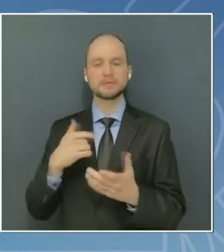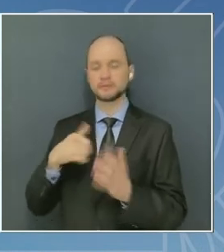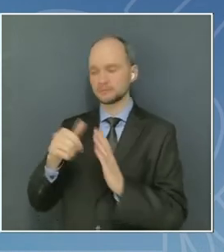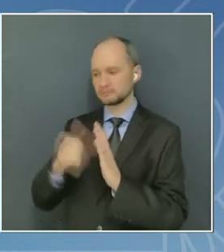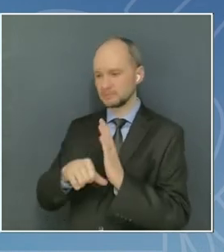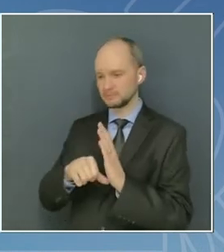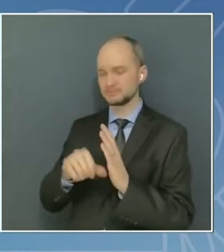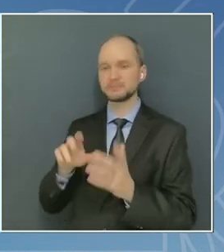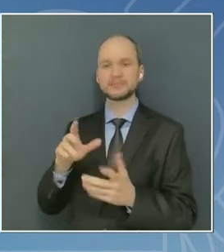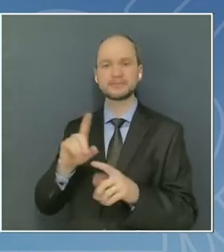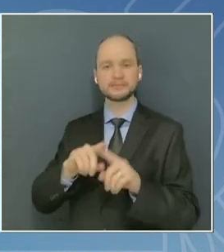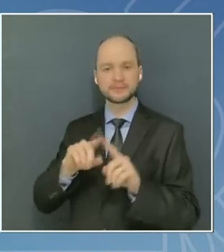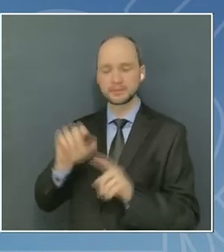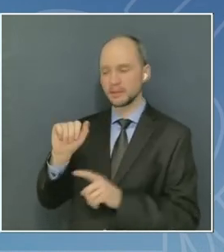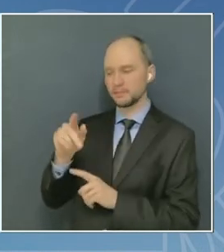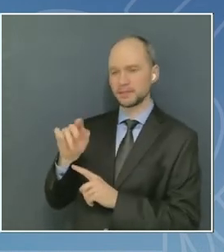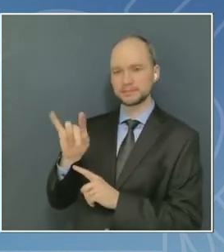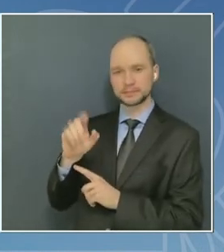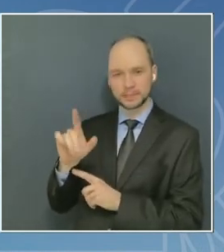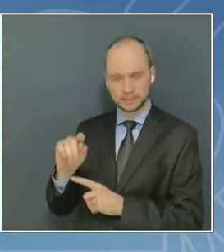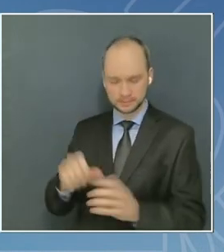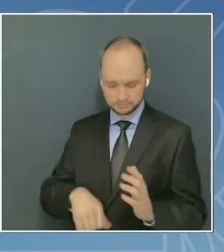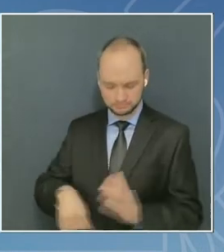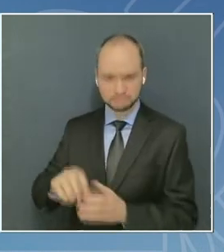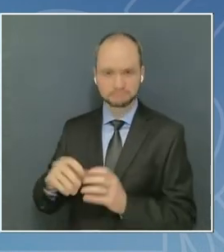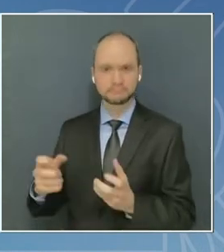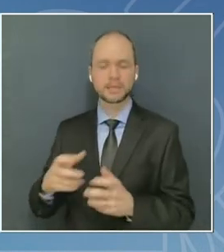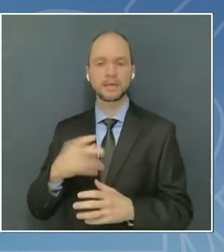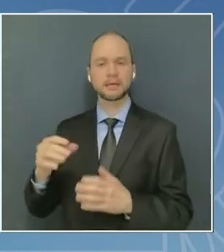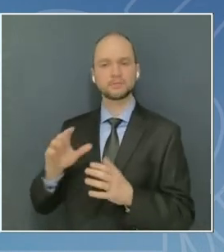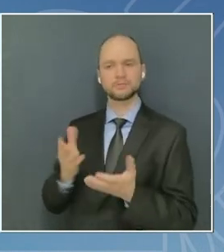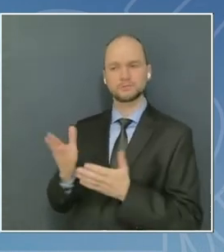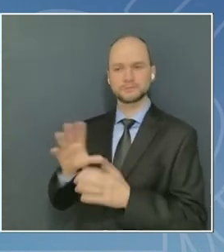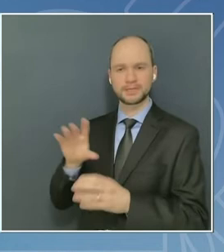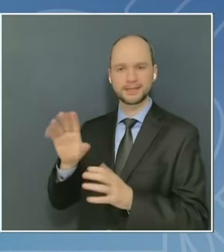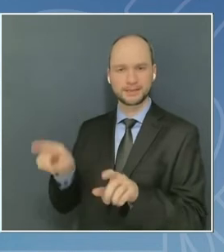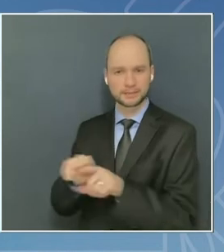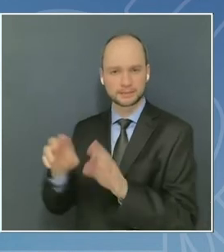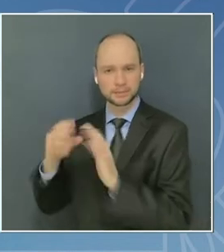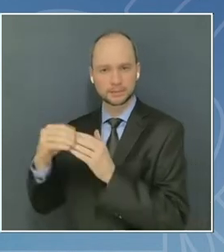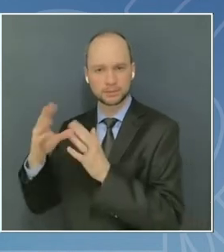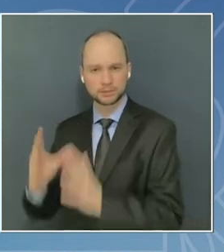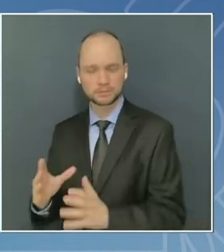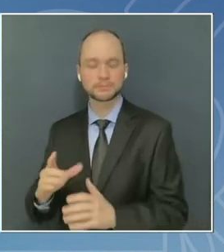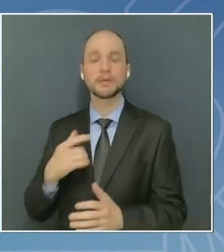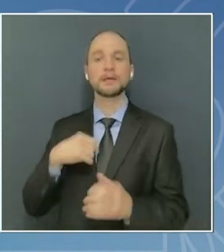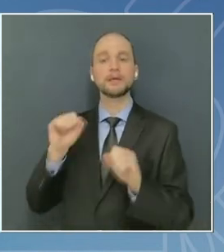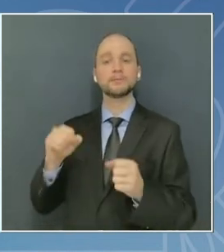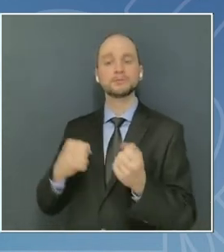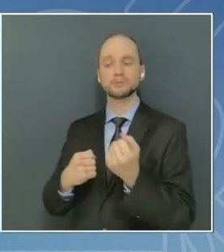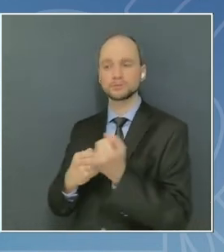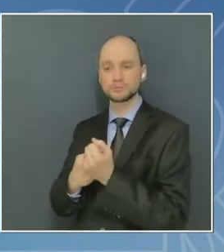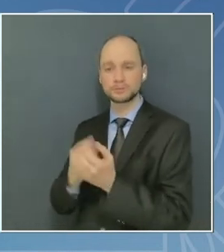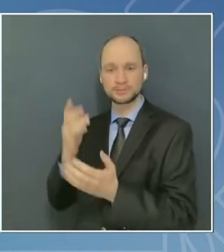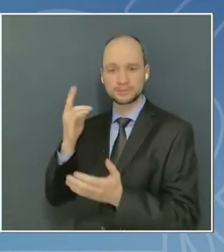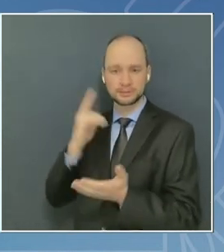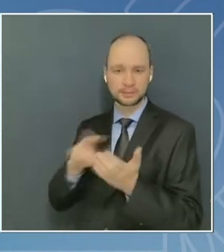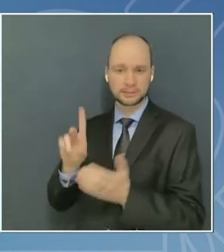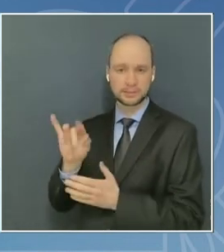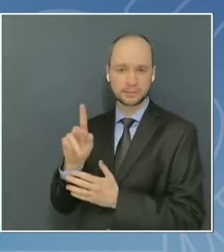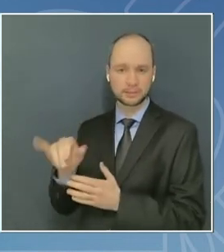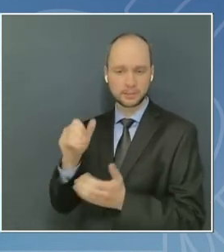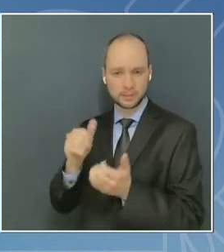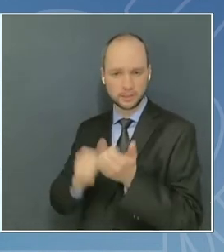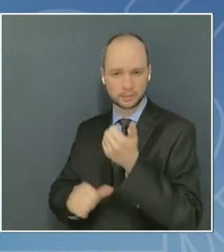to serving in leadership roles. I had the opportunity previously to serve as Deputy Undersecretary for Community Care for the Department of